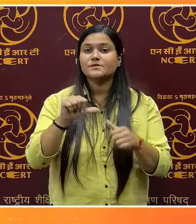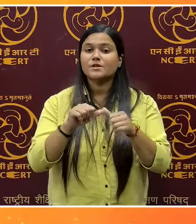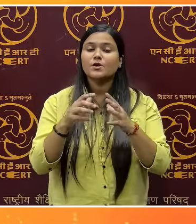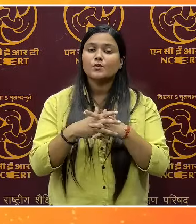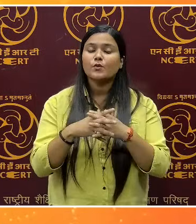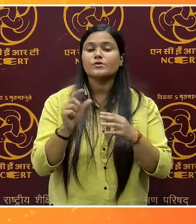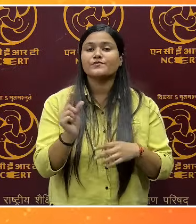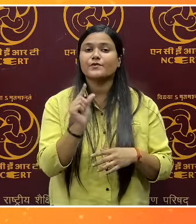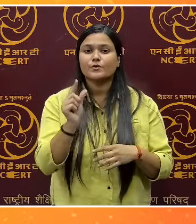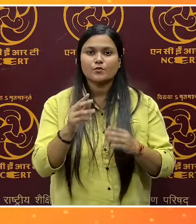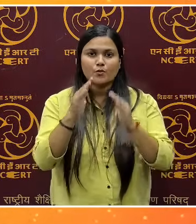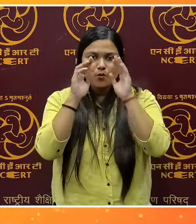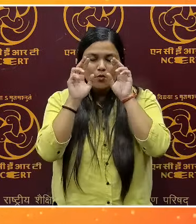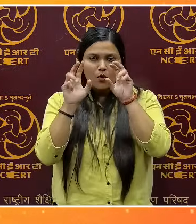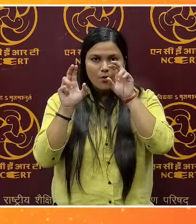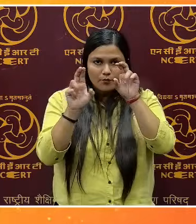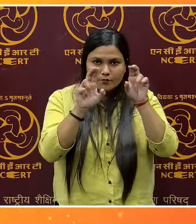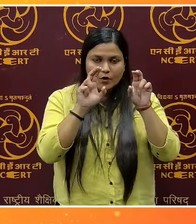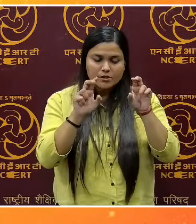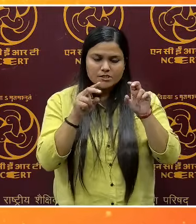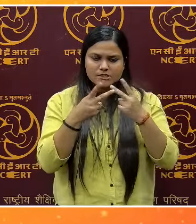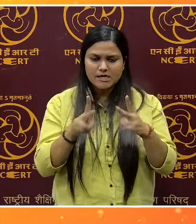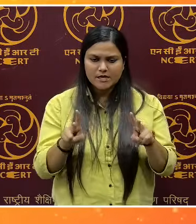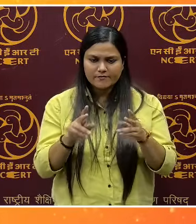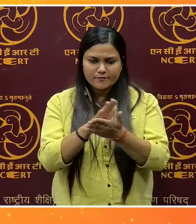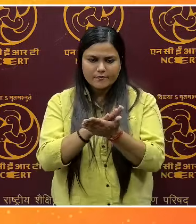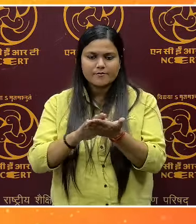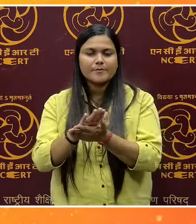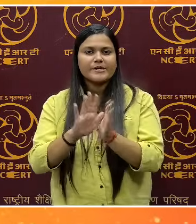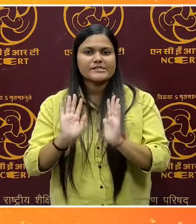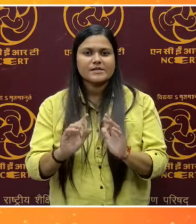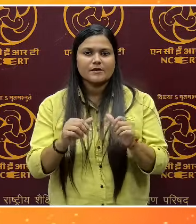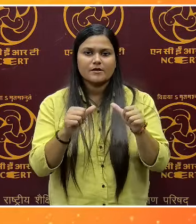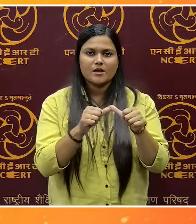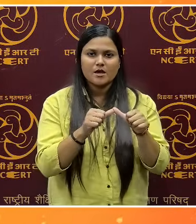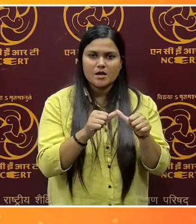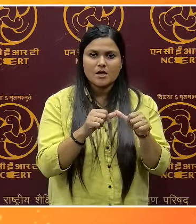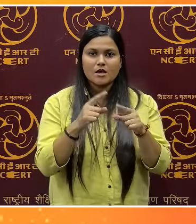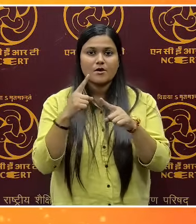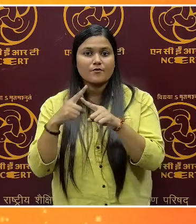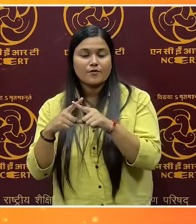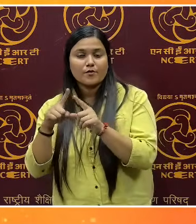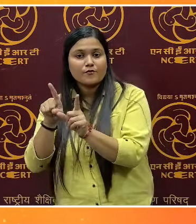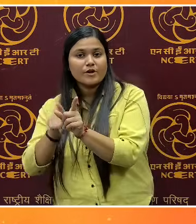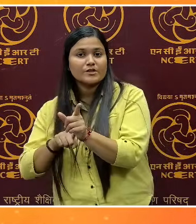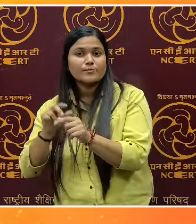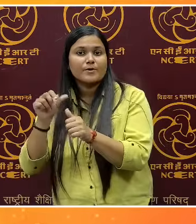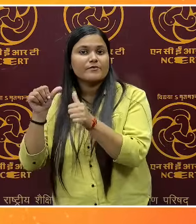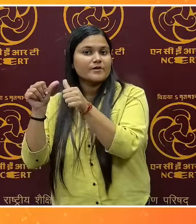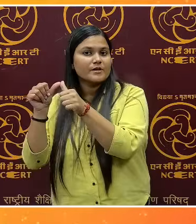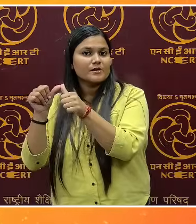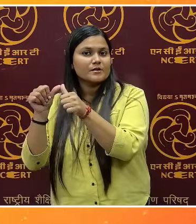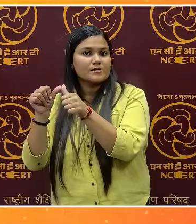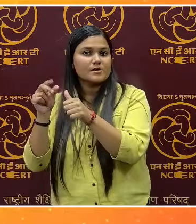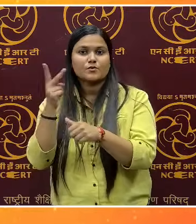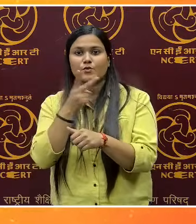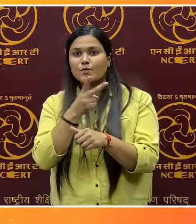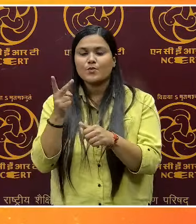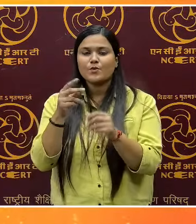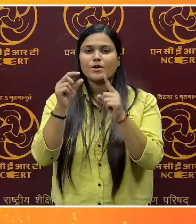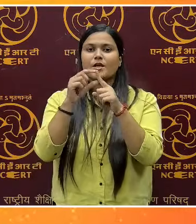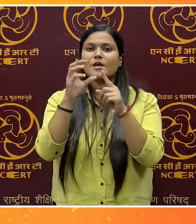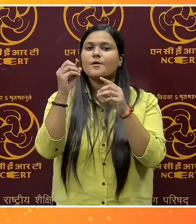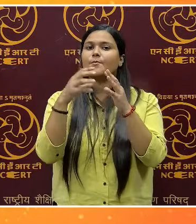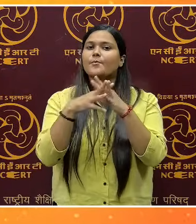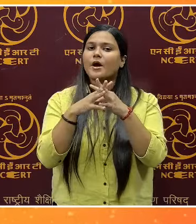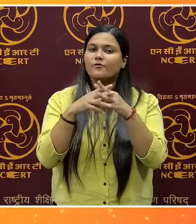this carefully. Here the bases are different, Shivani. X to the power a into y to the power a. And the power is same. Power is same.